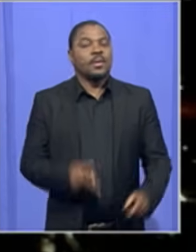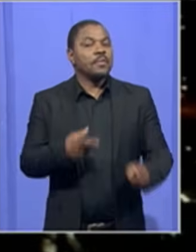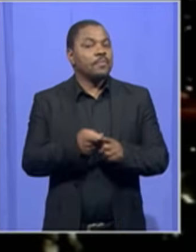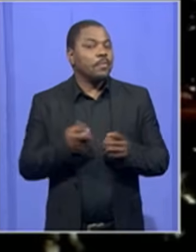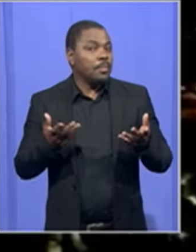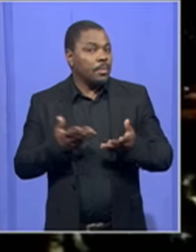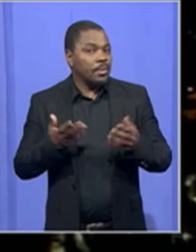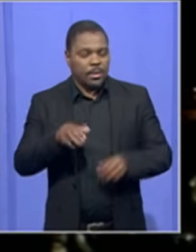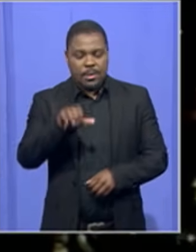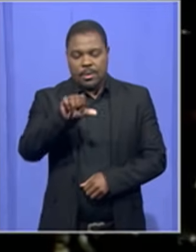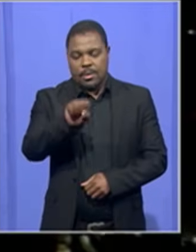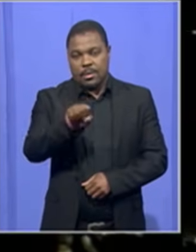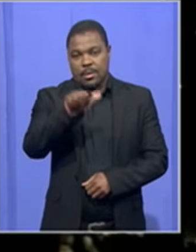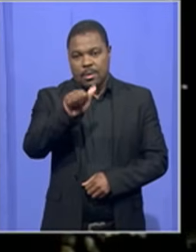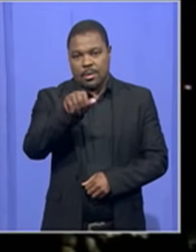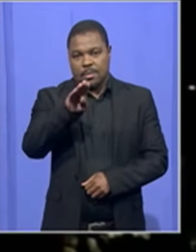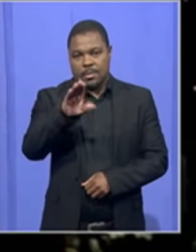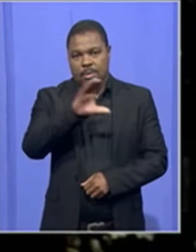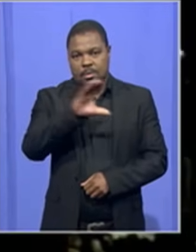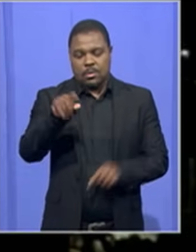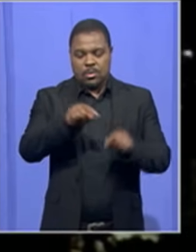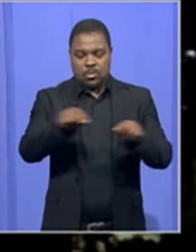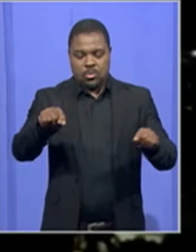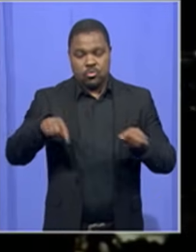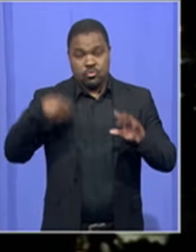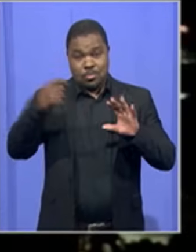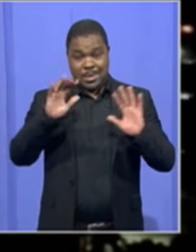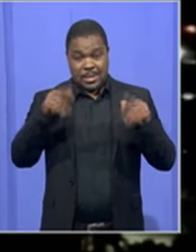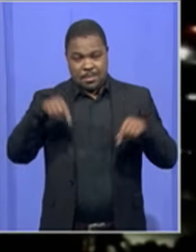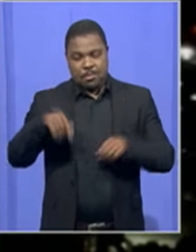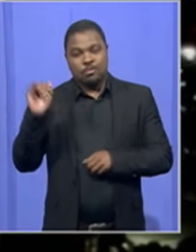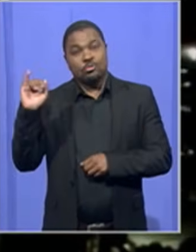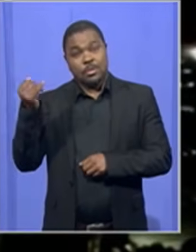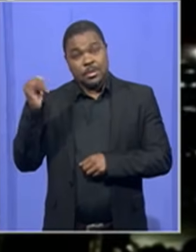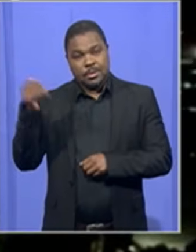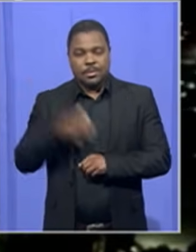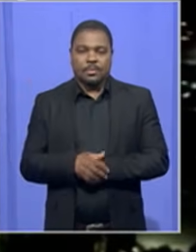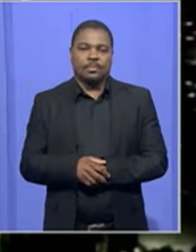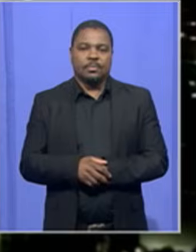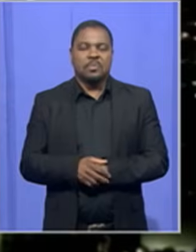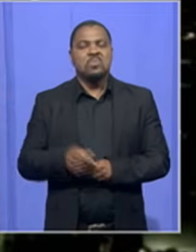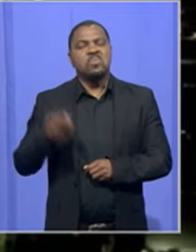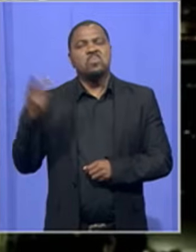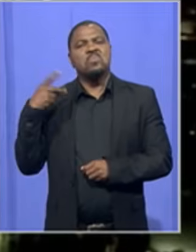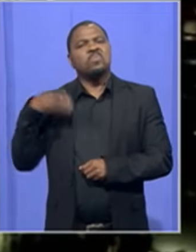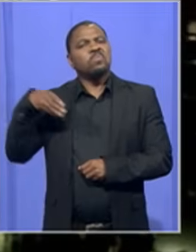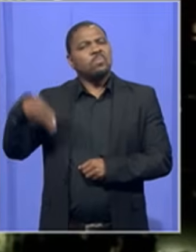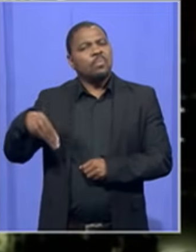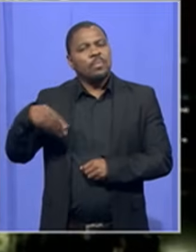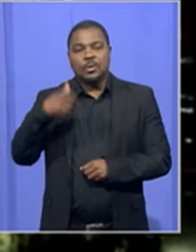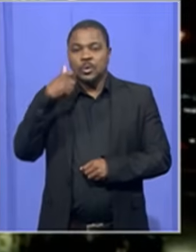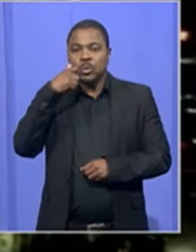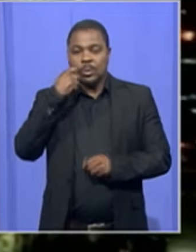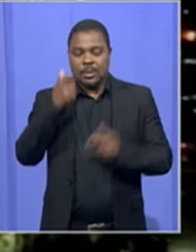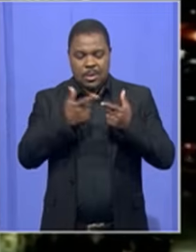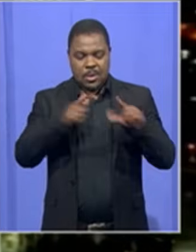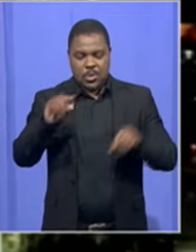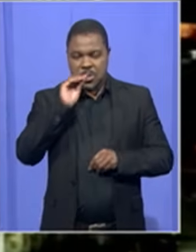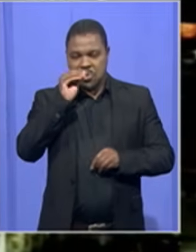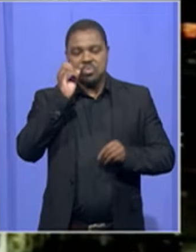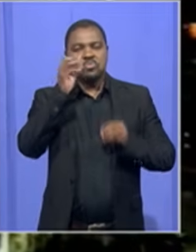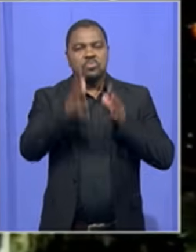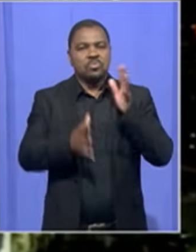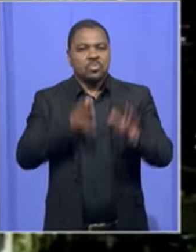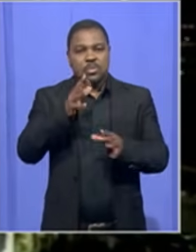Ka tlhamalalo go tswa mo SABC Studio 10 Auckland Park, Johannesburg, re go tlisetsa kgaso ya dikgang tsa